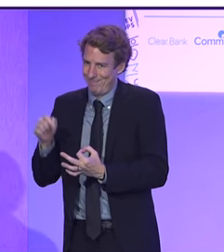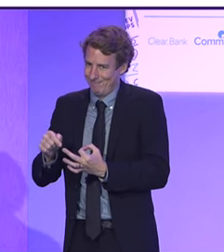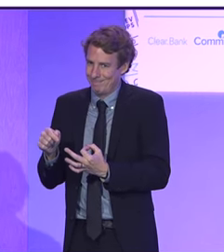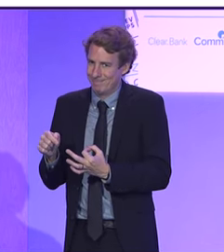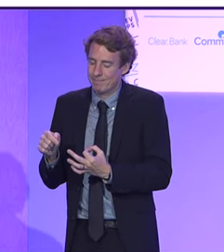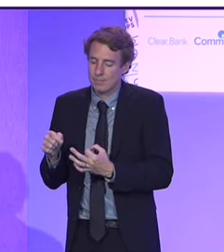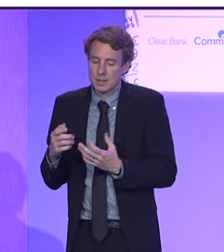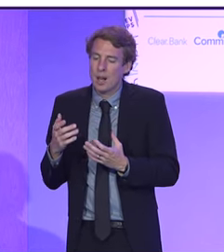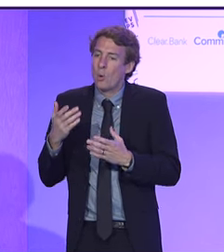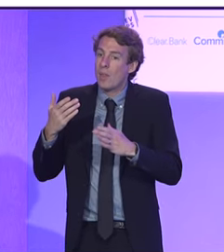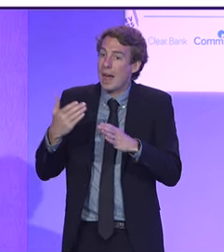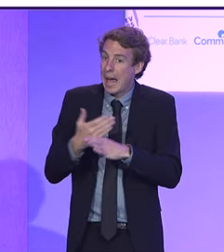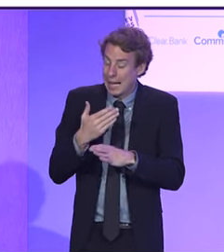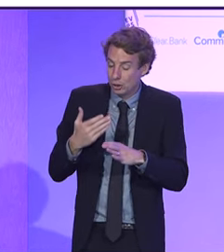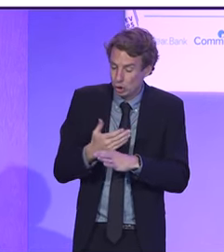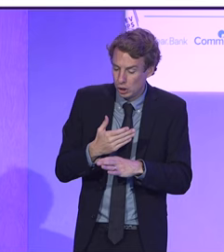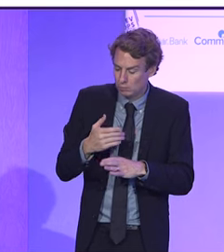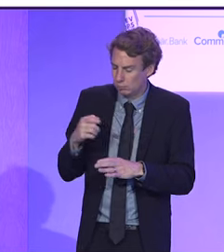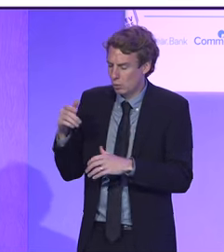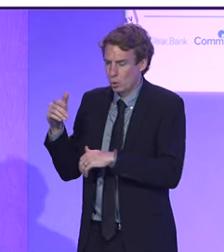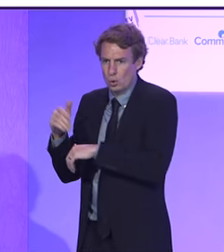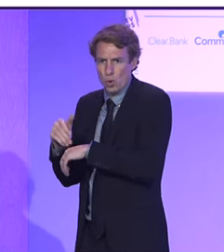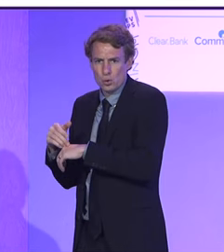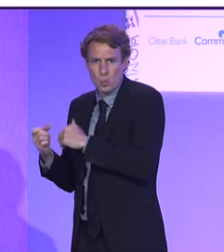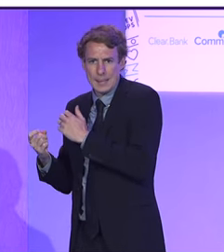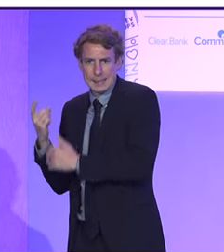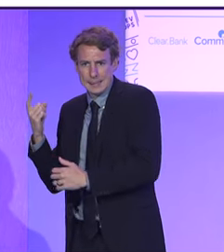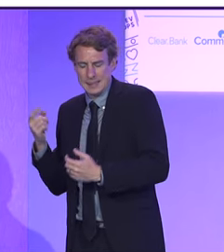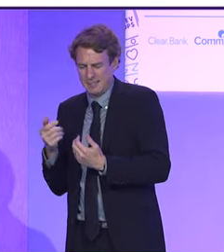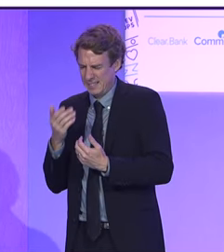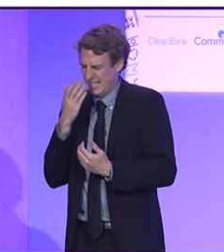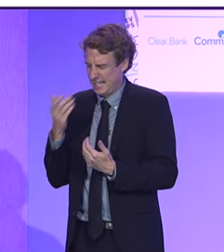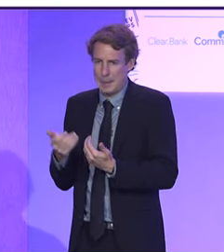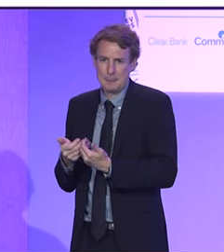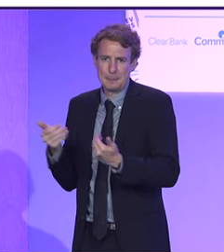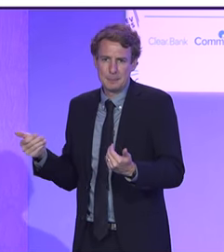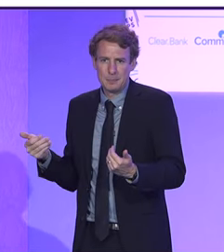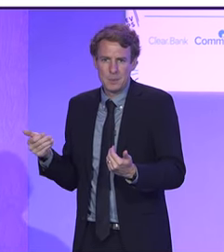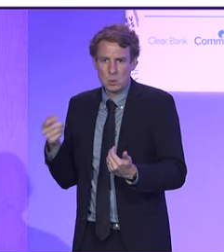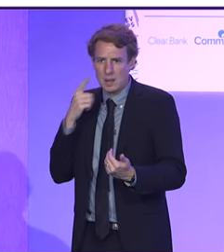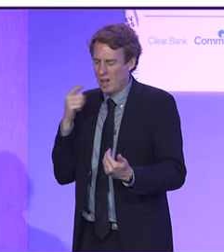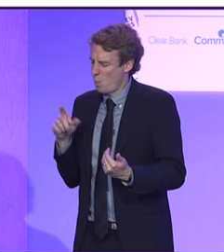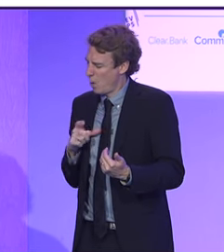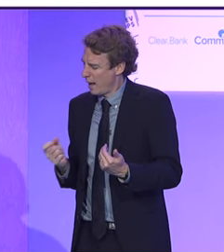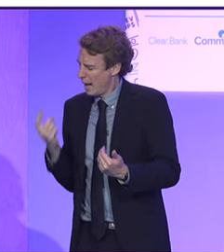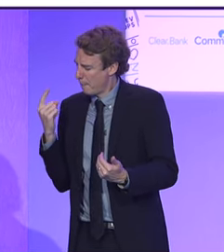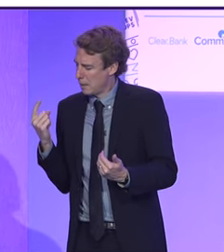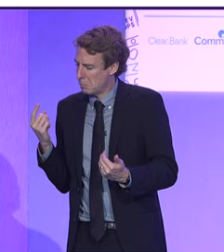the action from the consequences. And we might not even realize that this is happening because of our solutions.